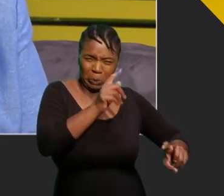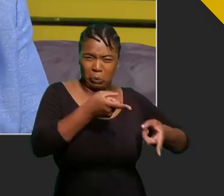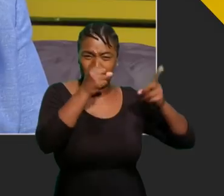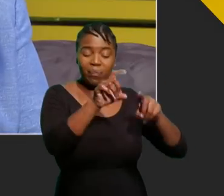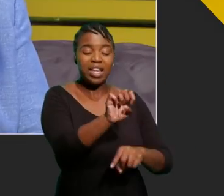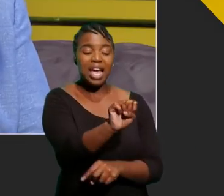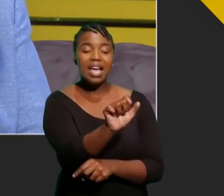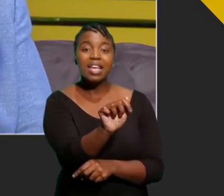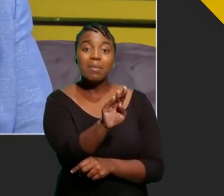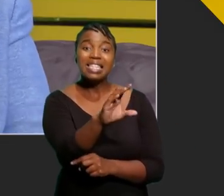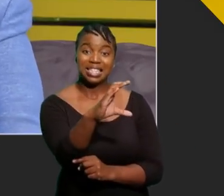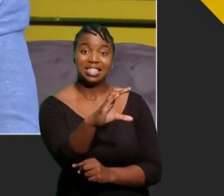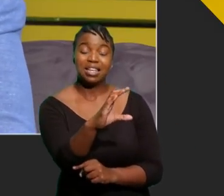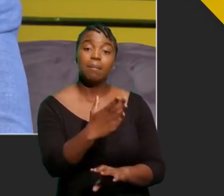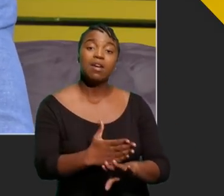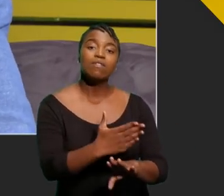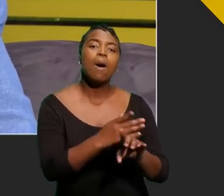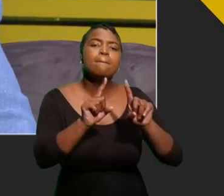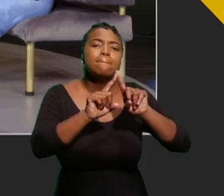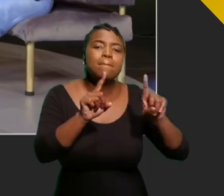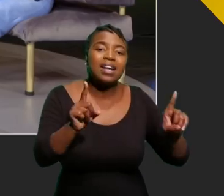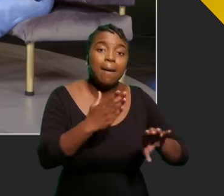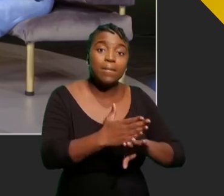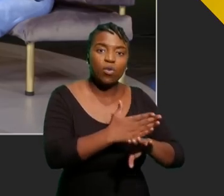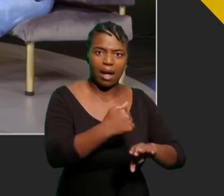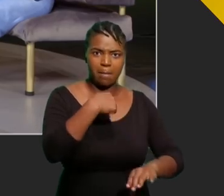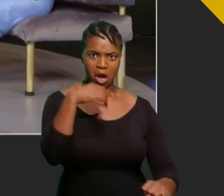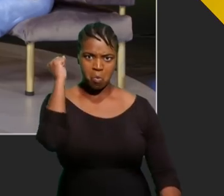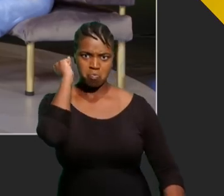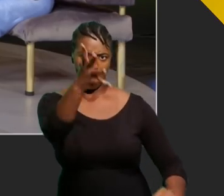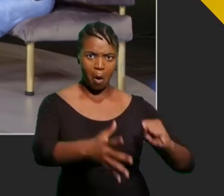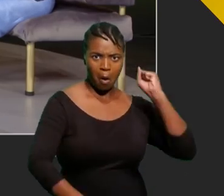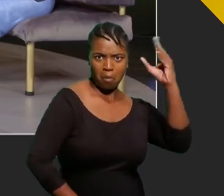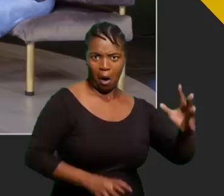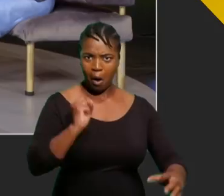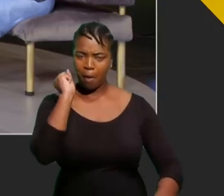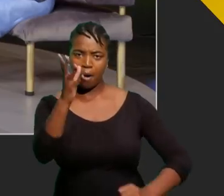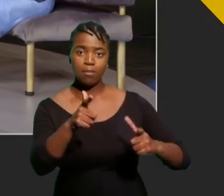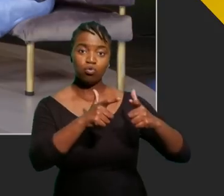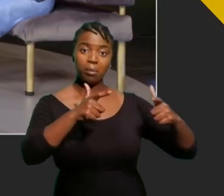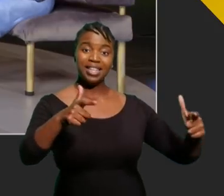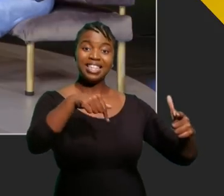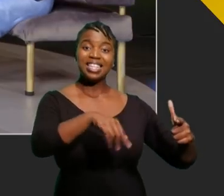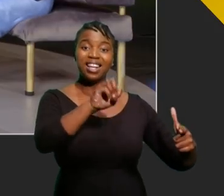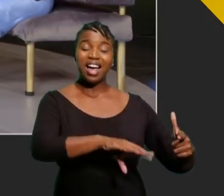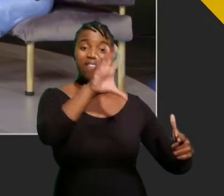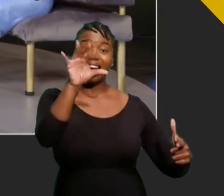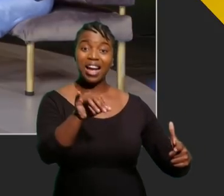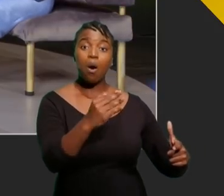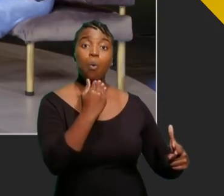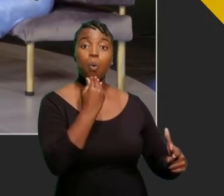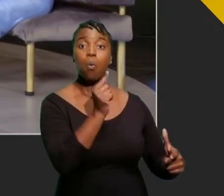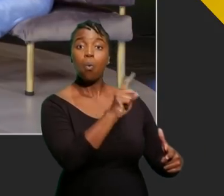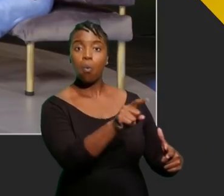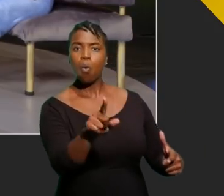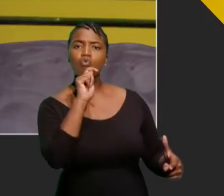SABC. But because I was vocal, you have a situation in South Africa where those that